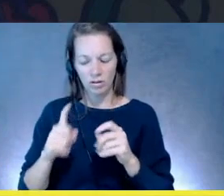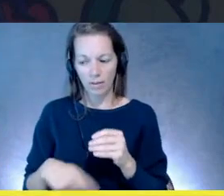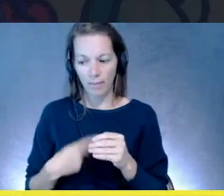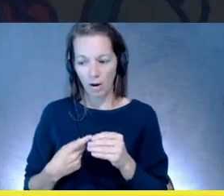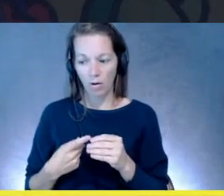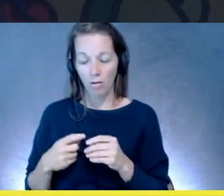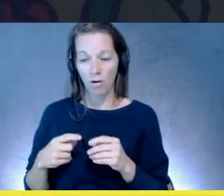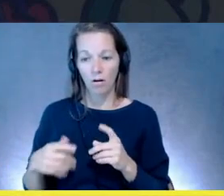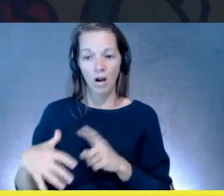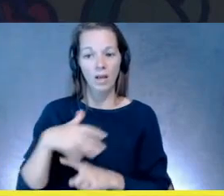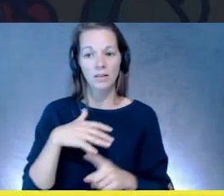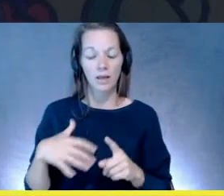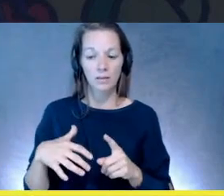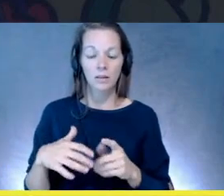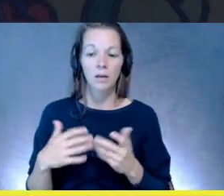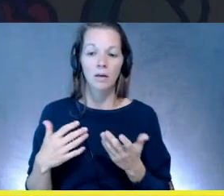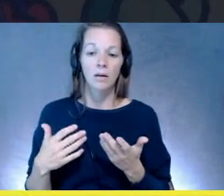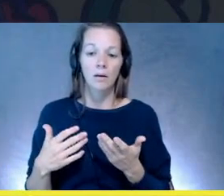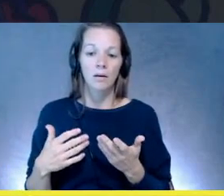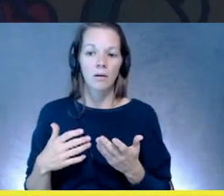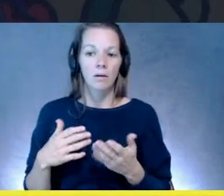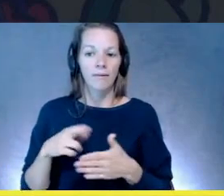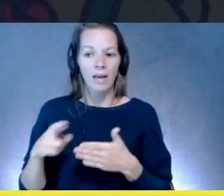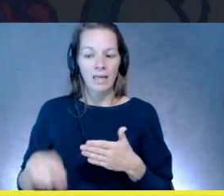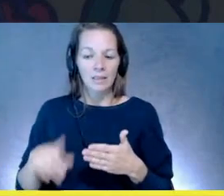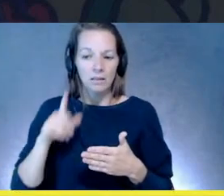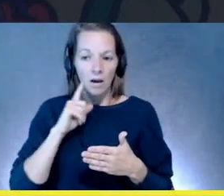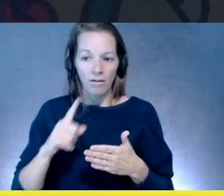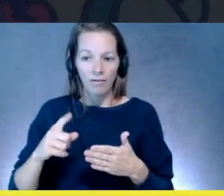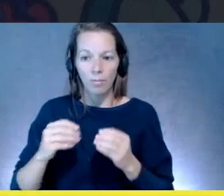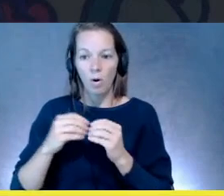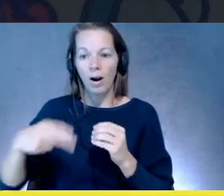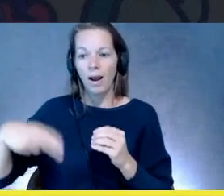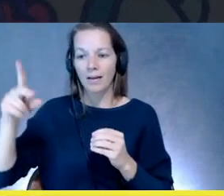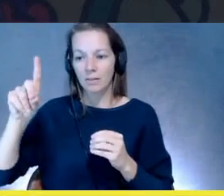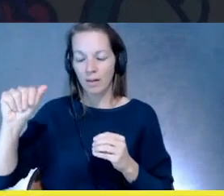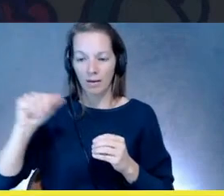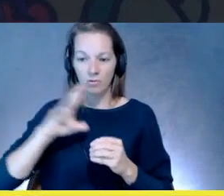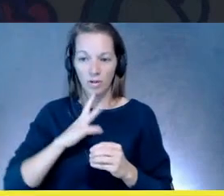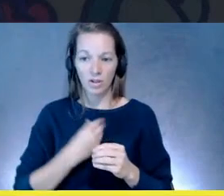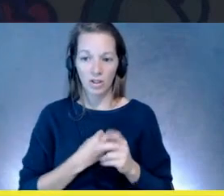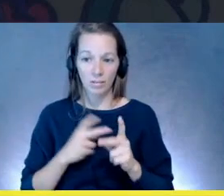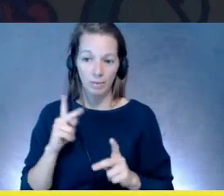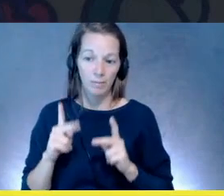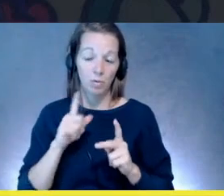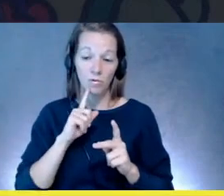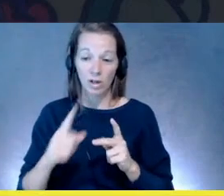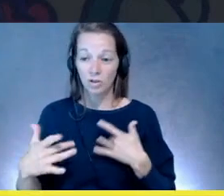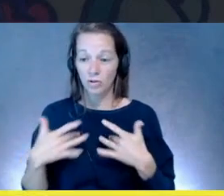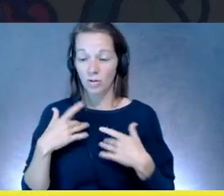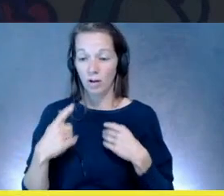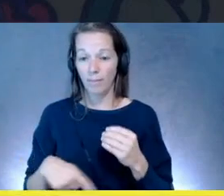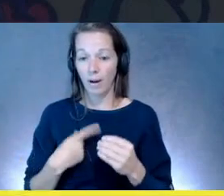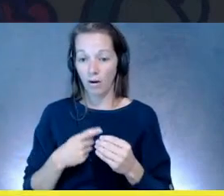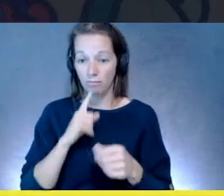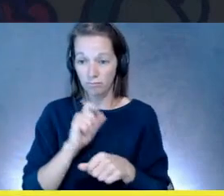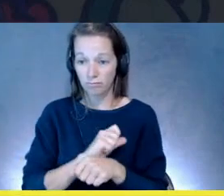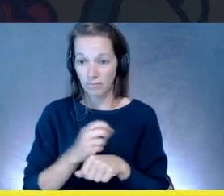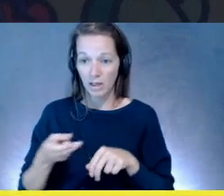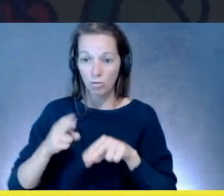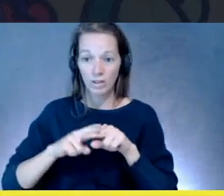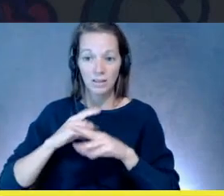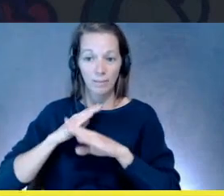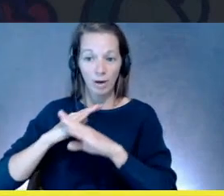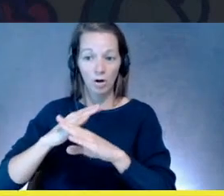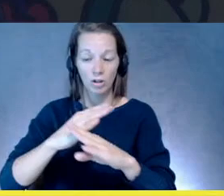these clauses, findings of higher disability among transgender people really raise concerns about, are we going to increase barriers to